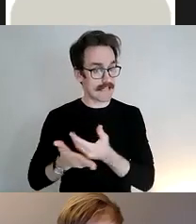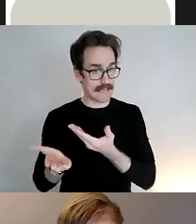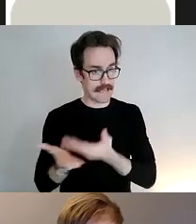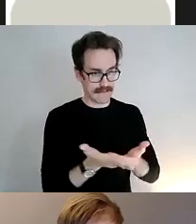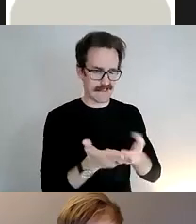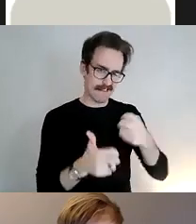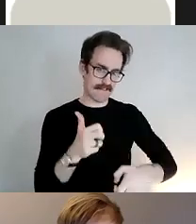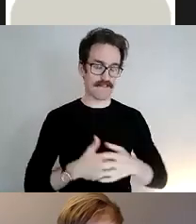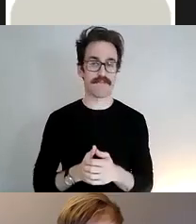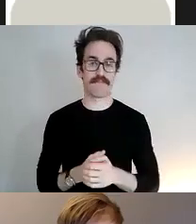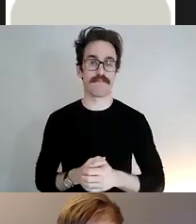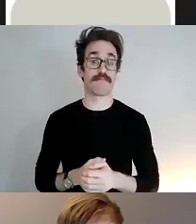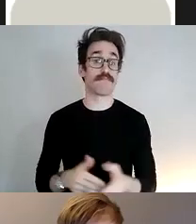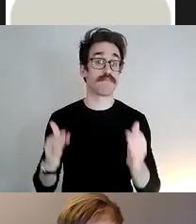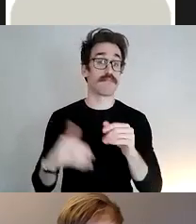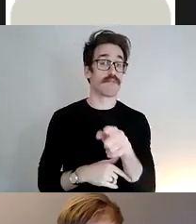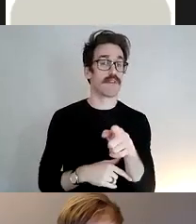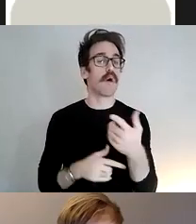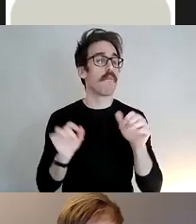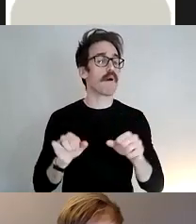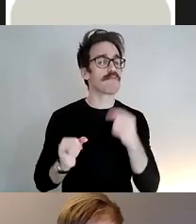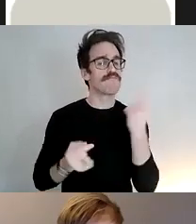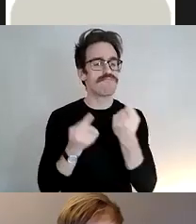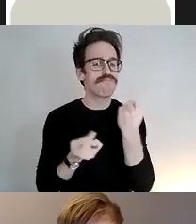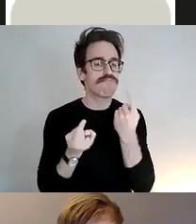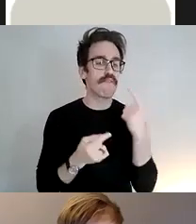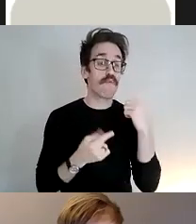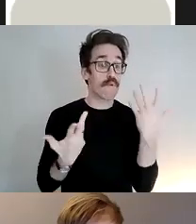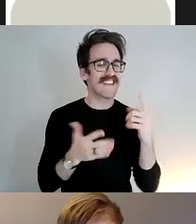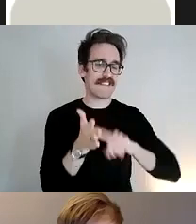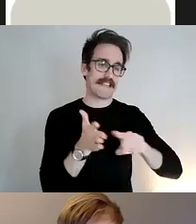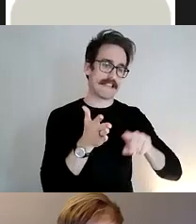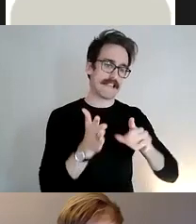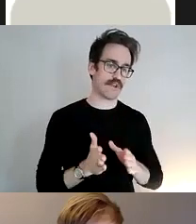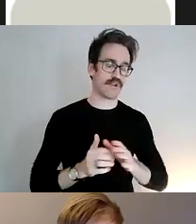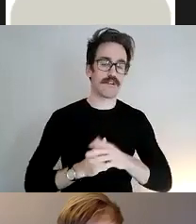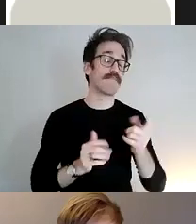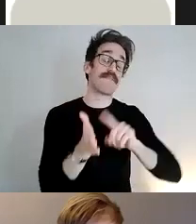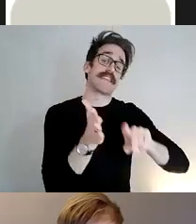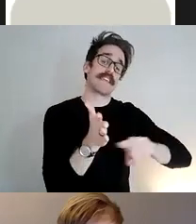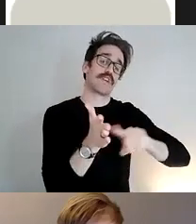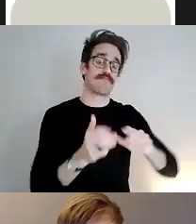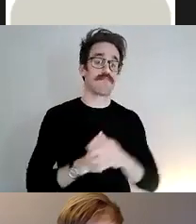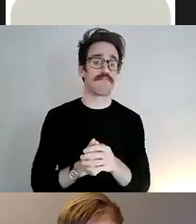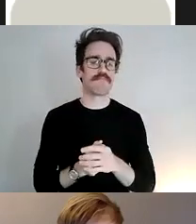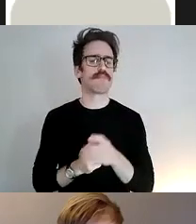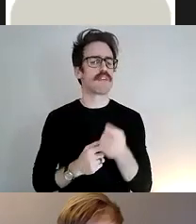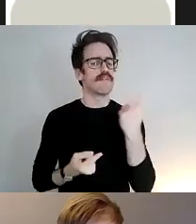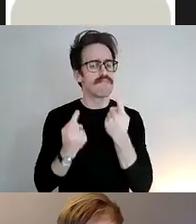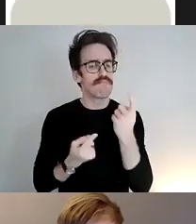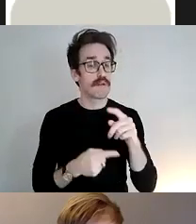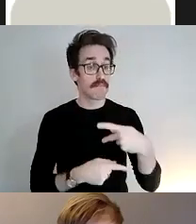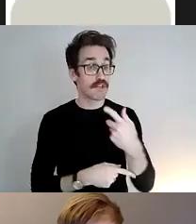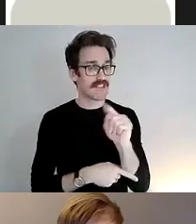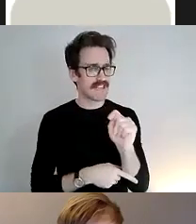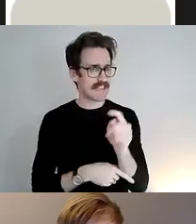So the next slide talks about what we may consider in an investigation. We have to consider if we are last resort, if there are any